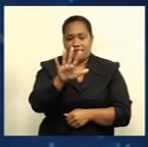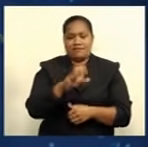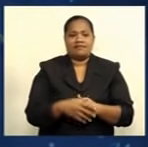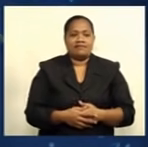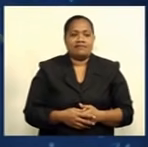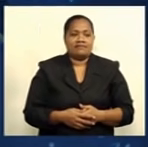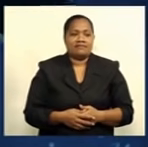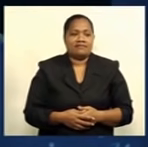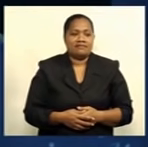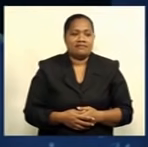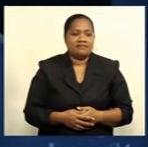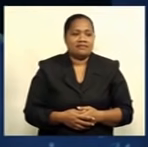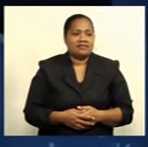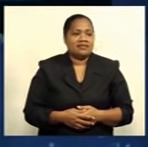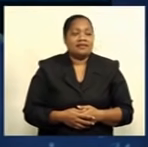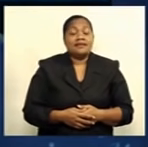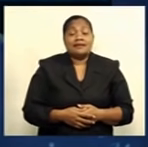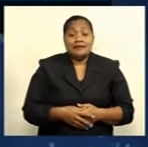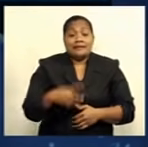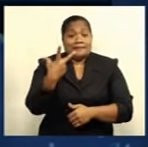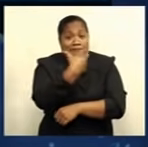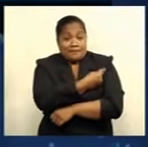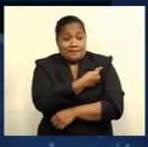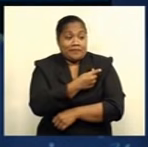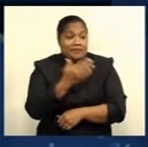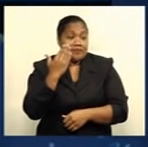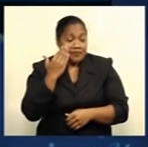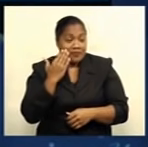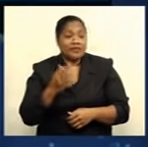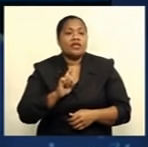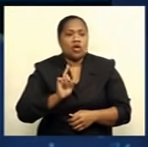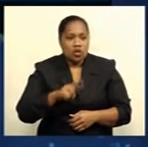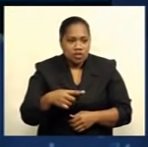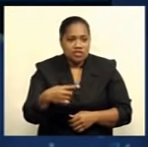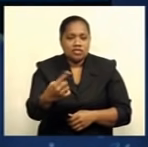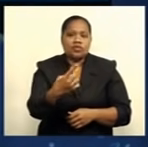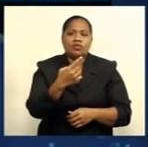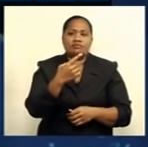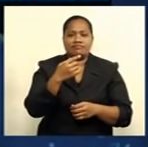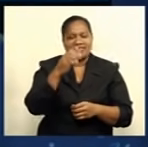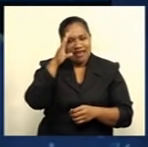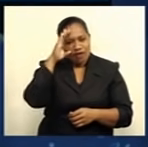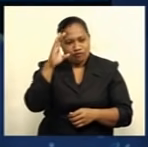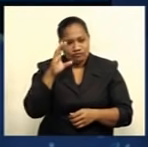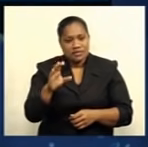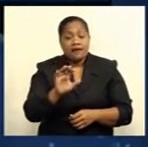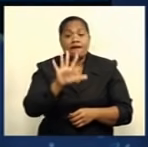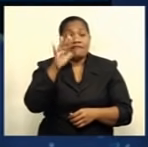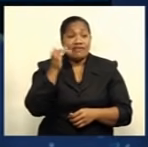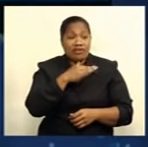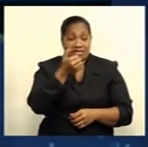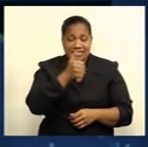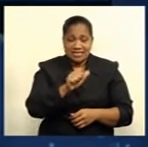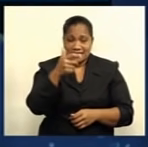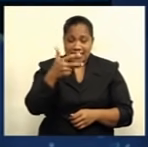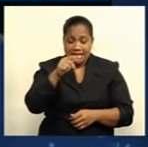535. The vaccination campaign also continues around the country.